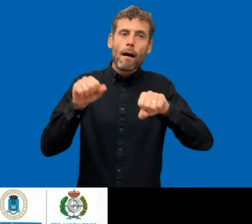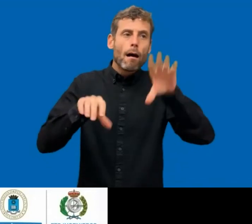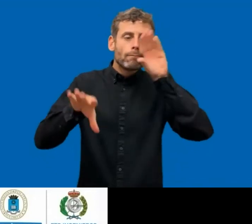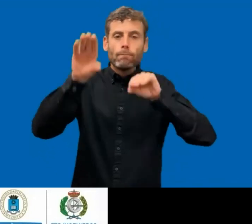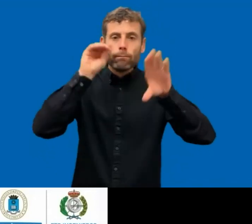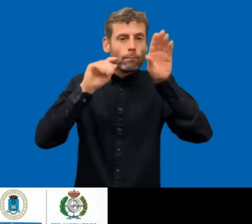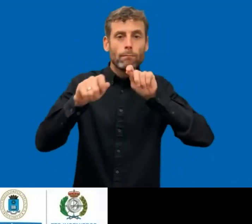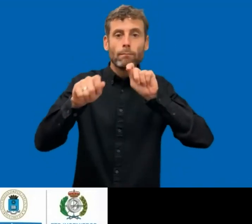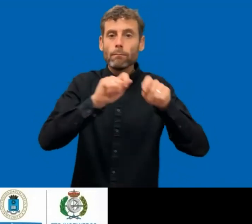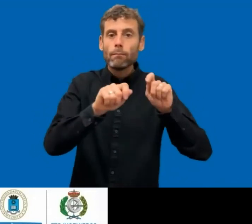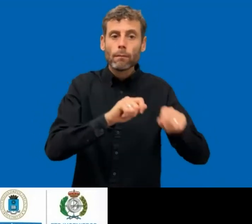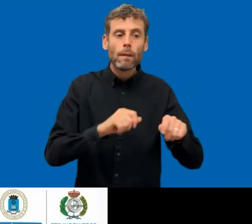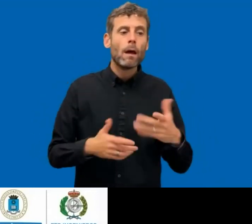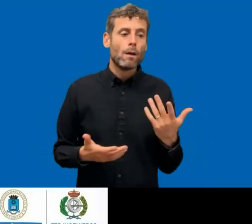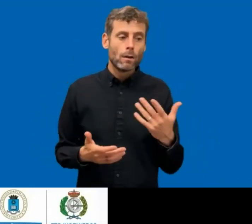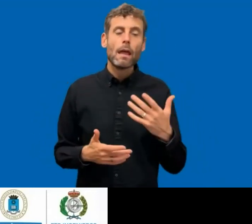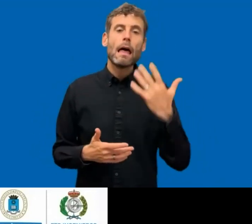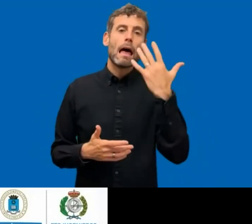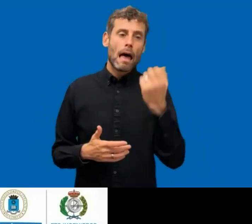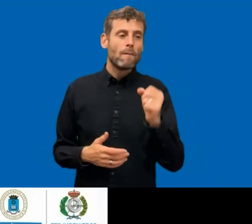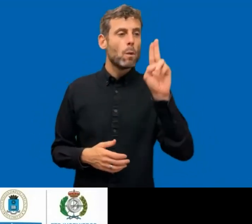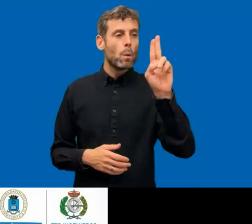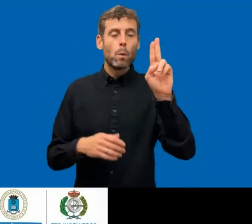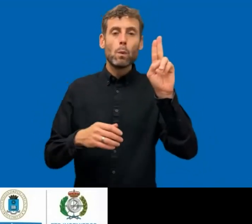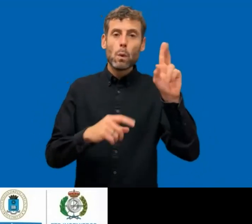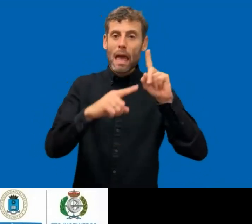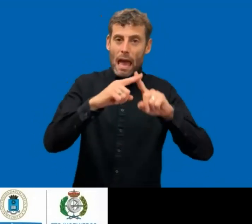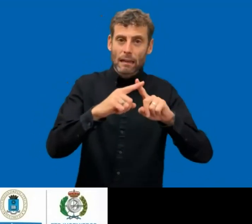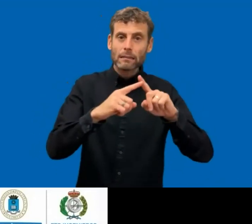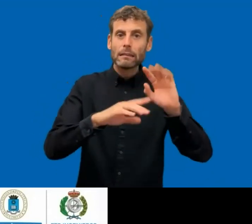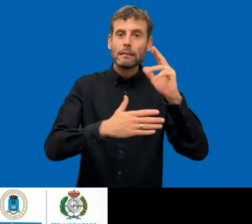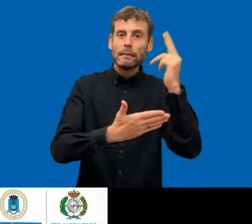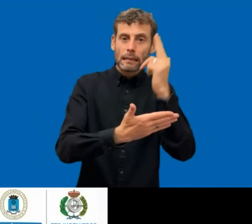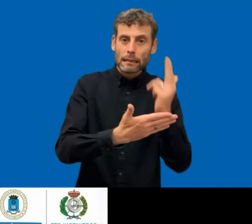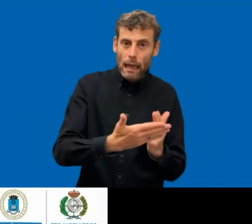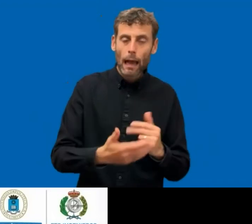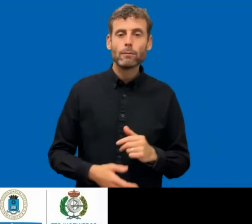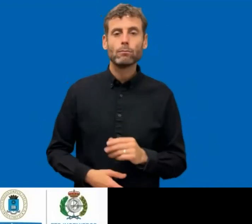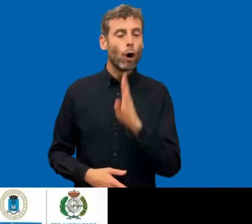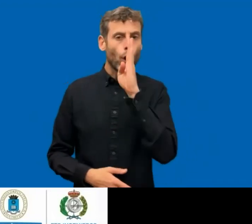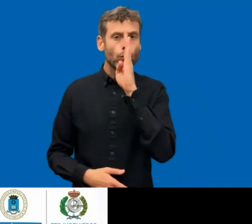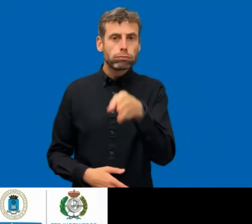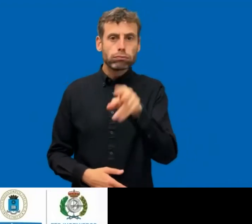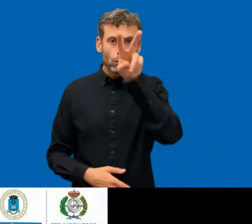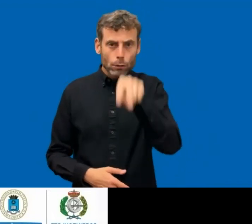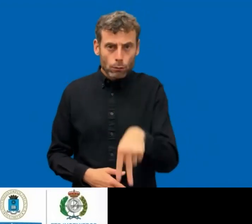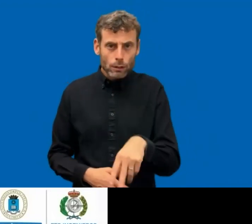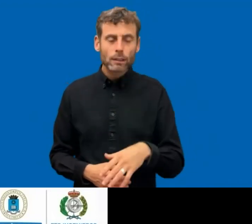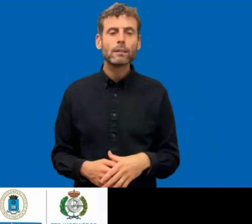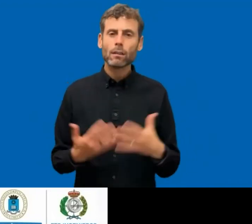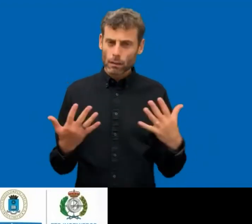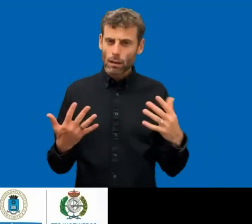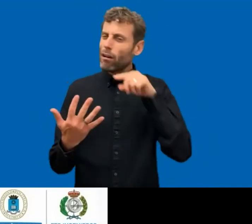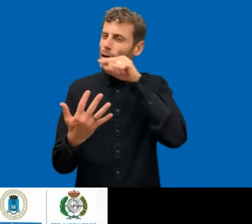UX designers and easy to read, and many different things to make sure that the standard becomes better or